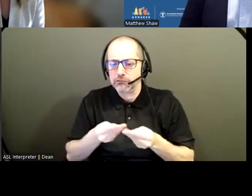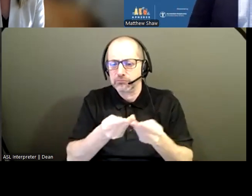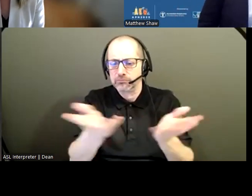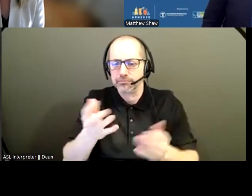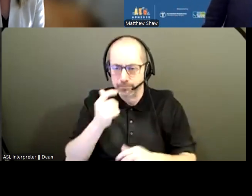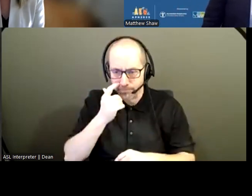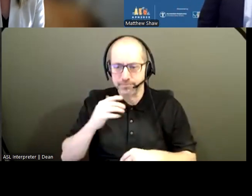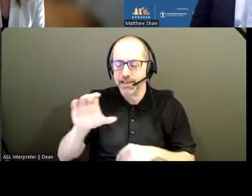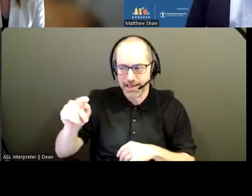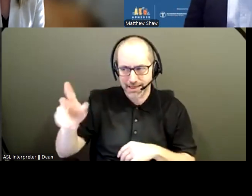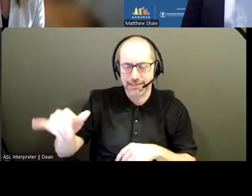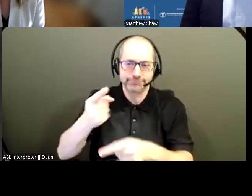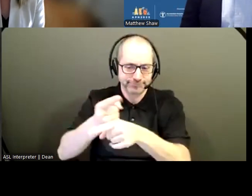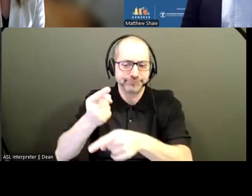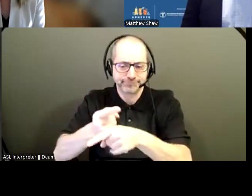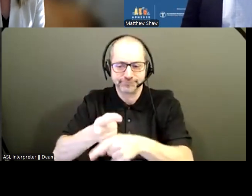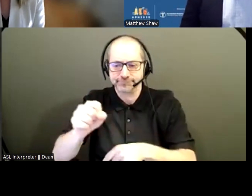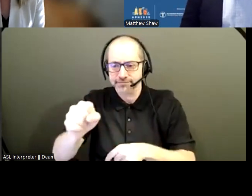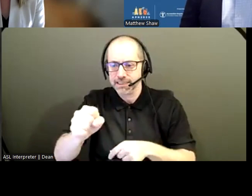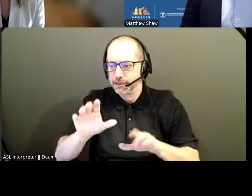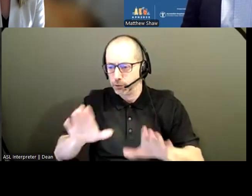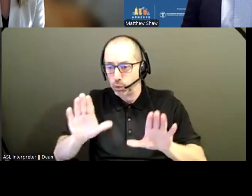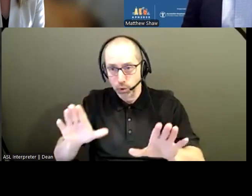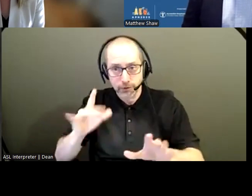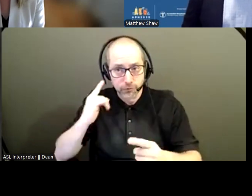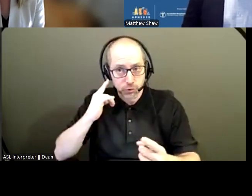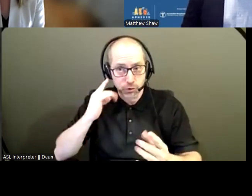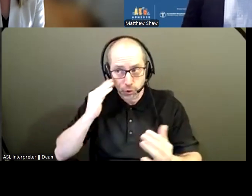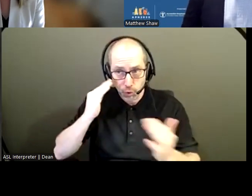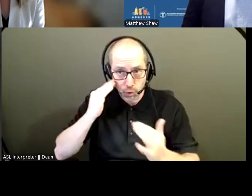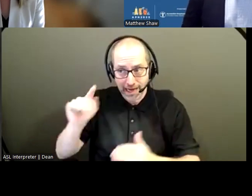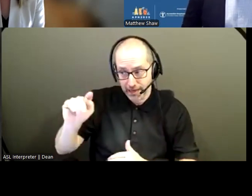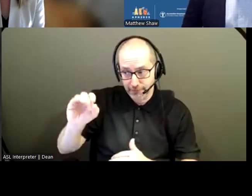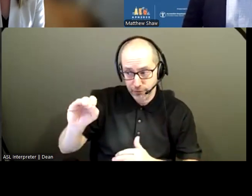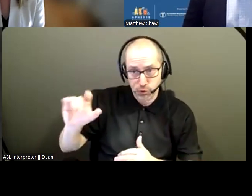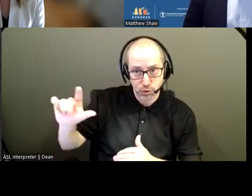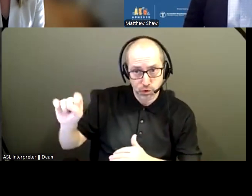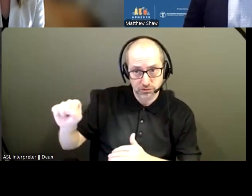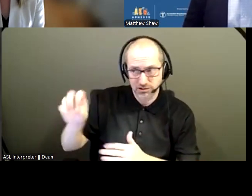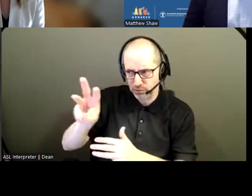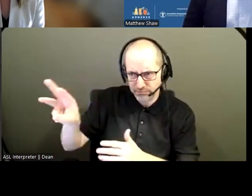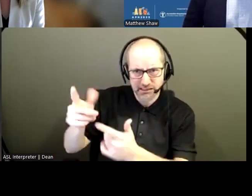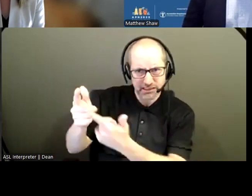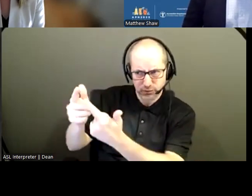going to say that it's wonderful to hear that there are tools available. And I think what we can do